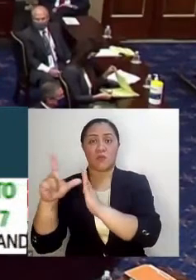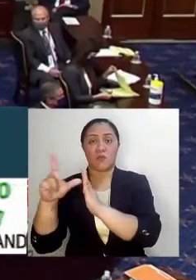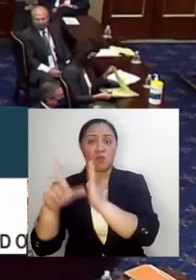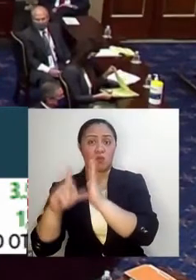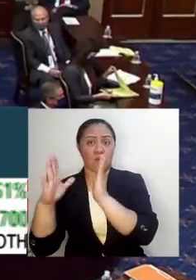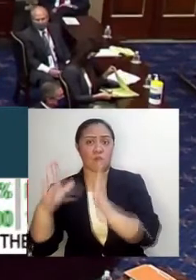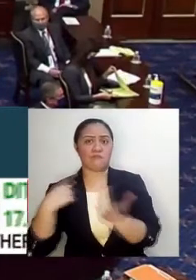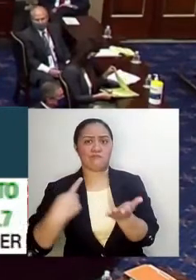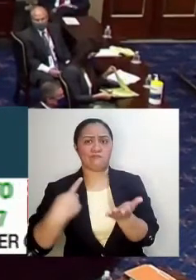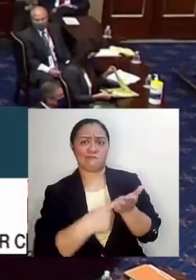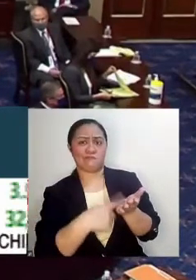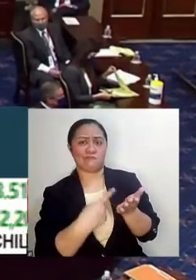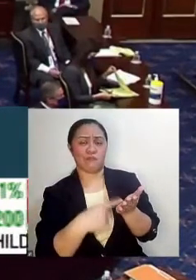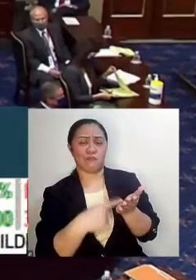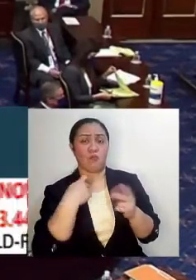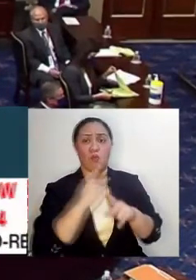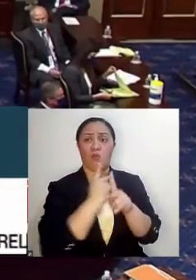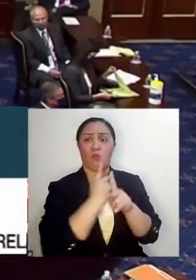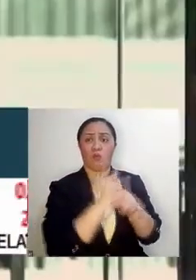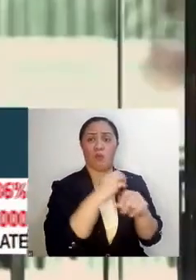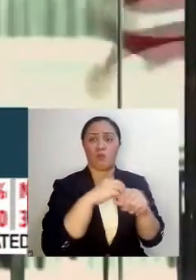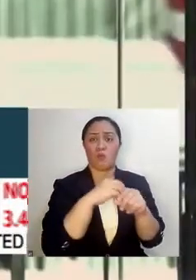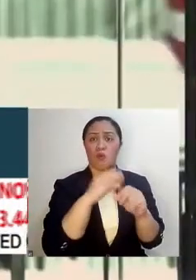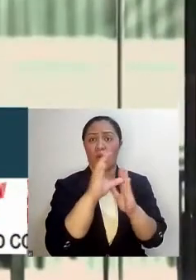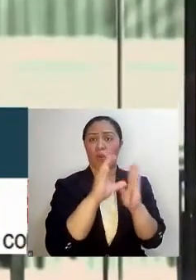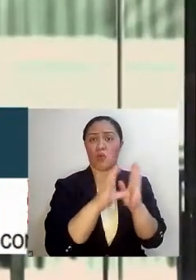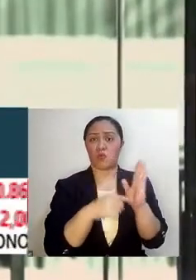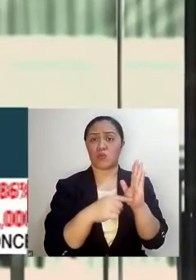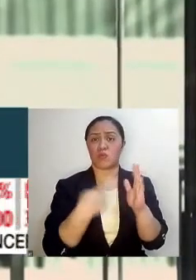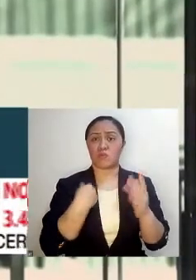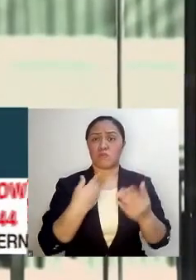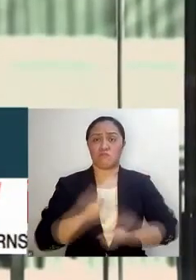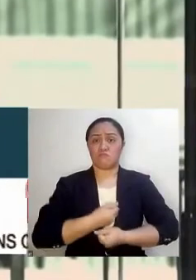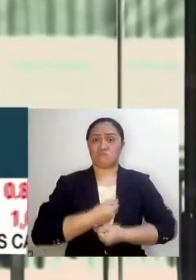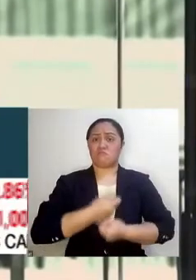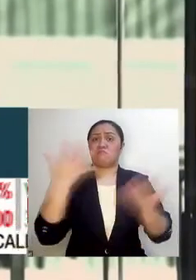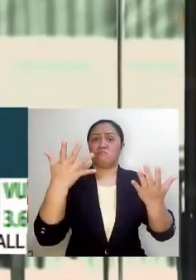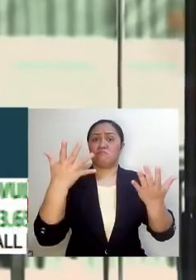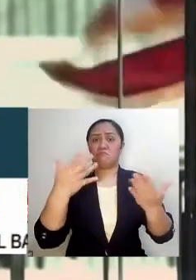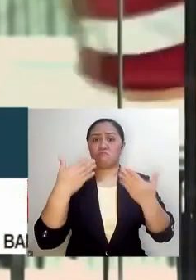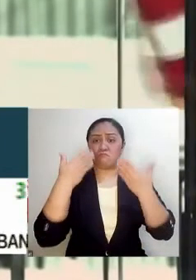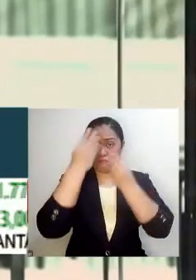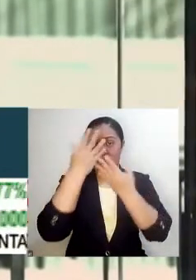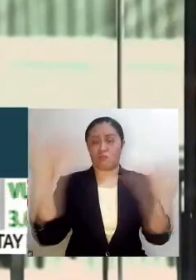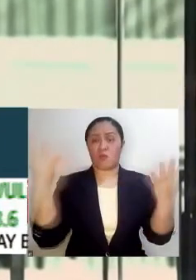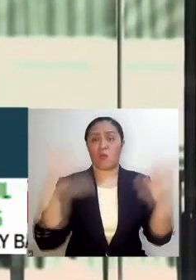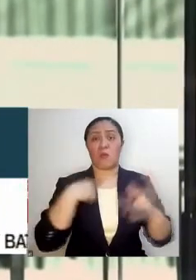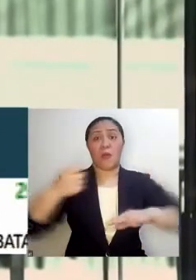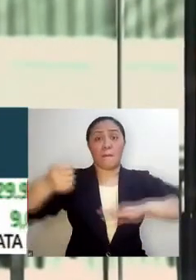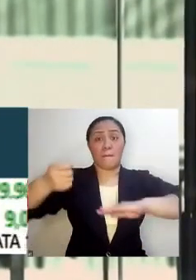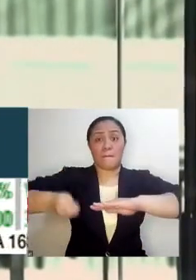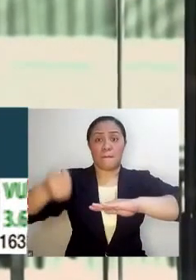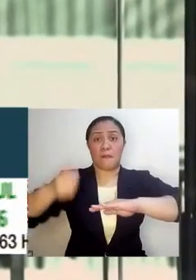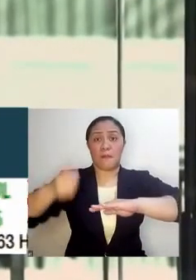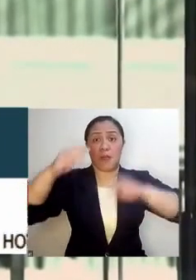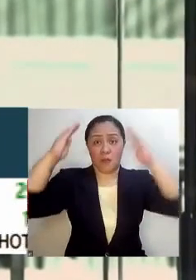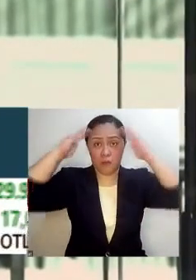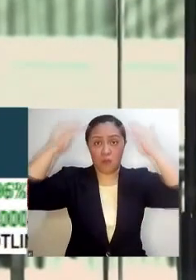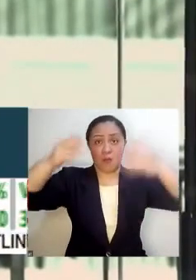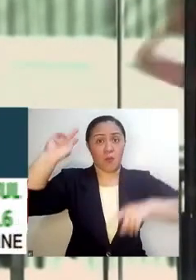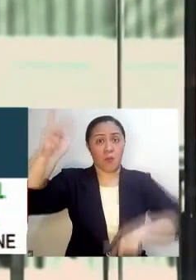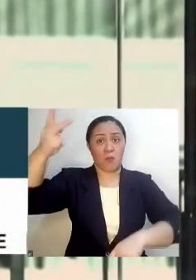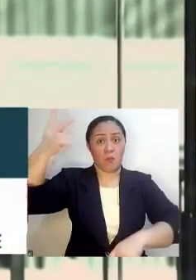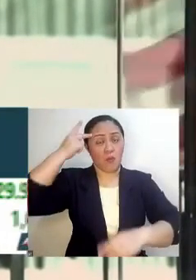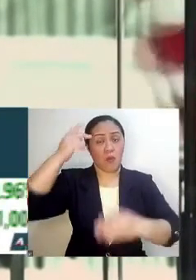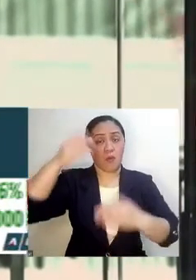is protected by the constitutional right to free speech. They also allege the trial is politically motivated. The U.S. Senate